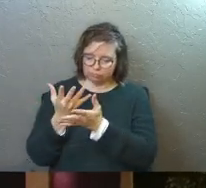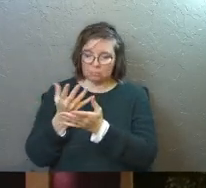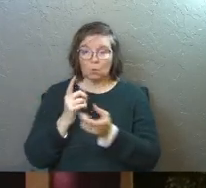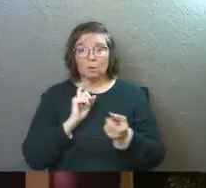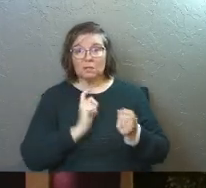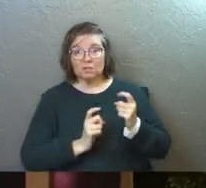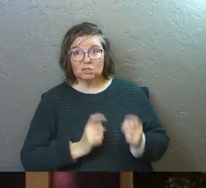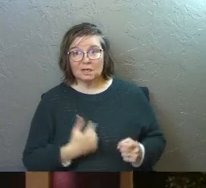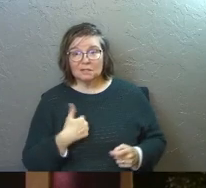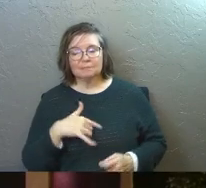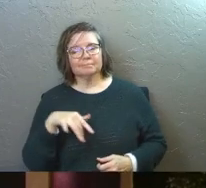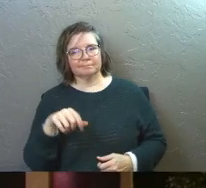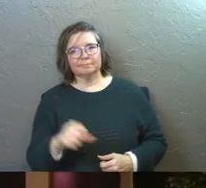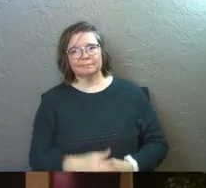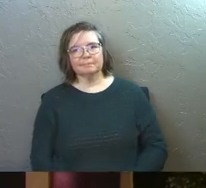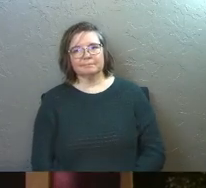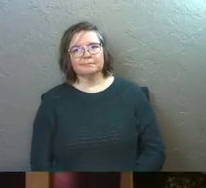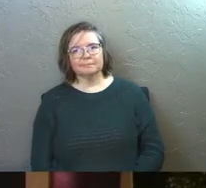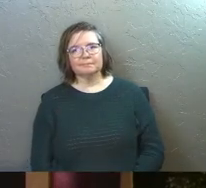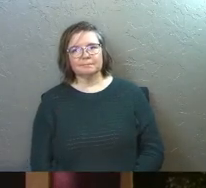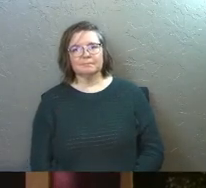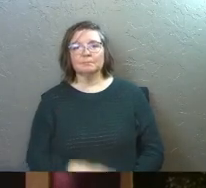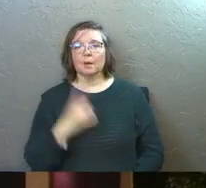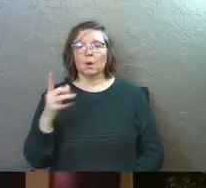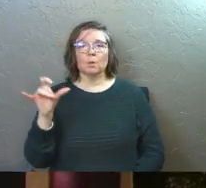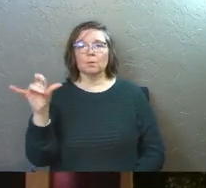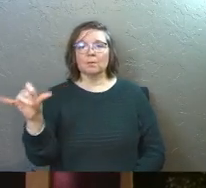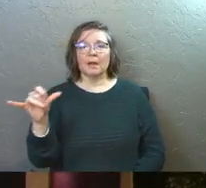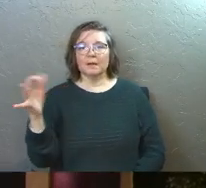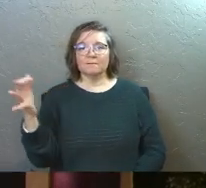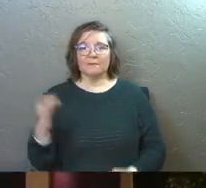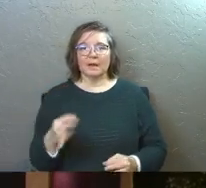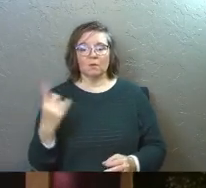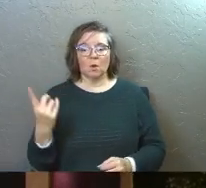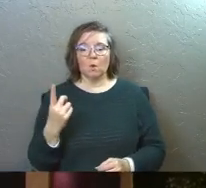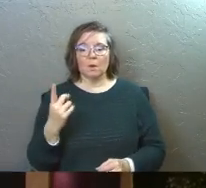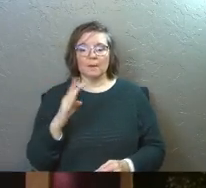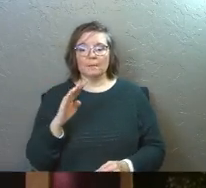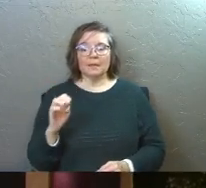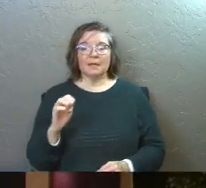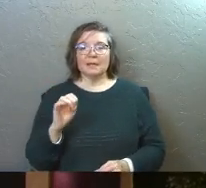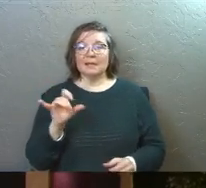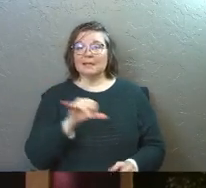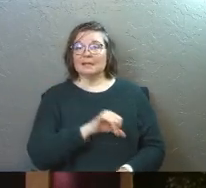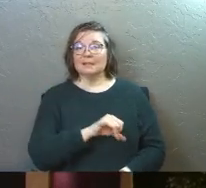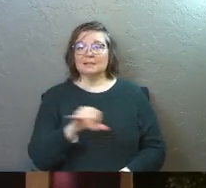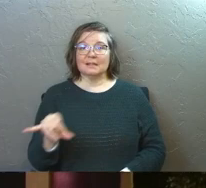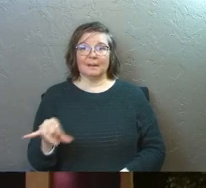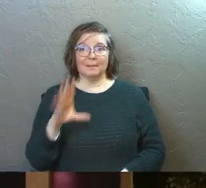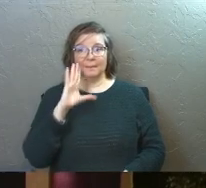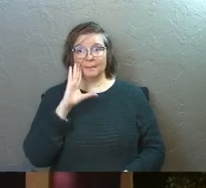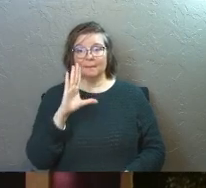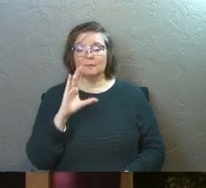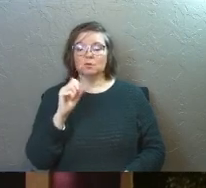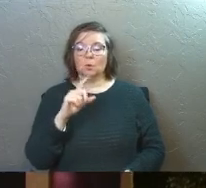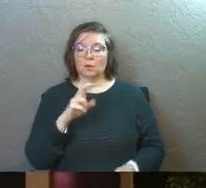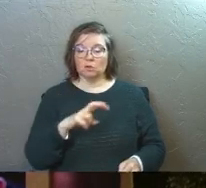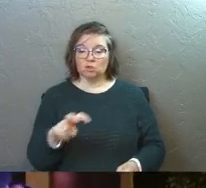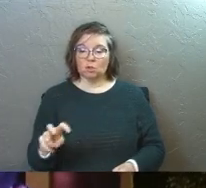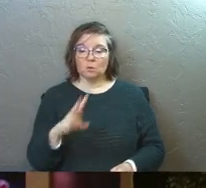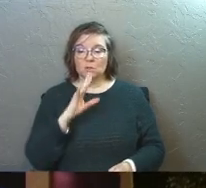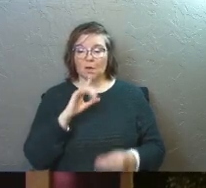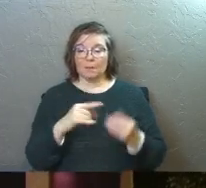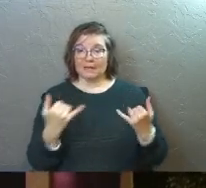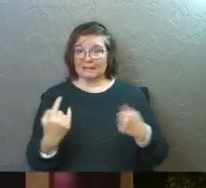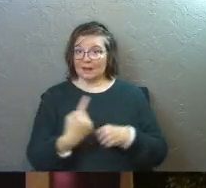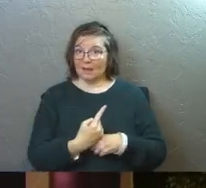need? Absolutely. But he will always remain faithful. He will always be the same. So in this journey that